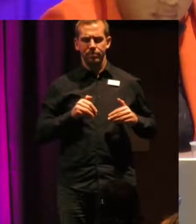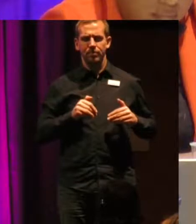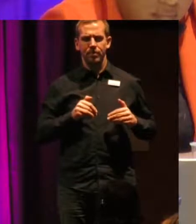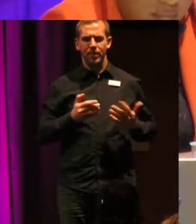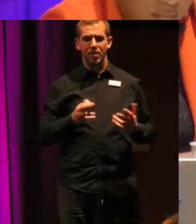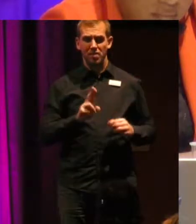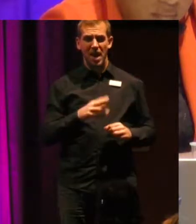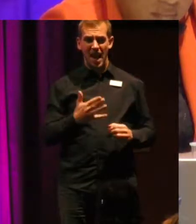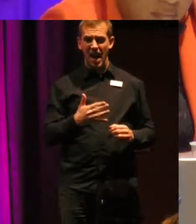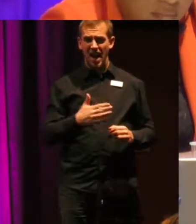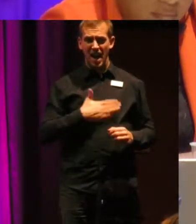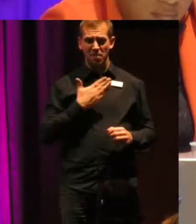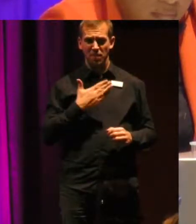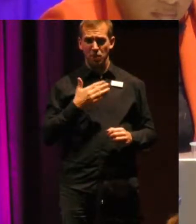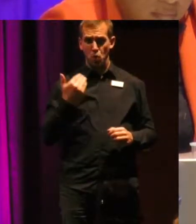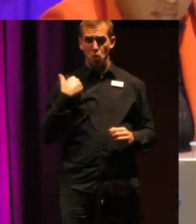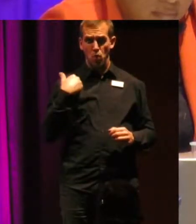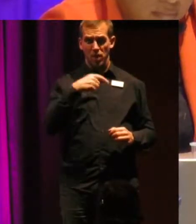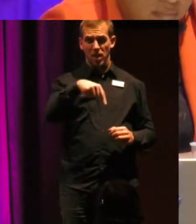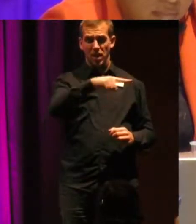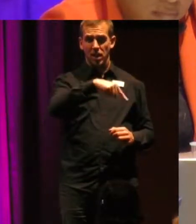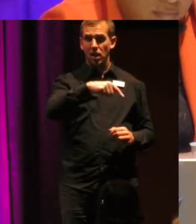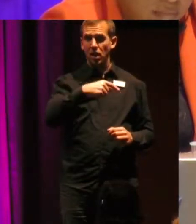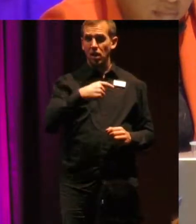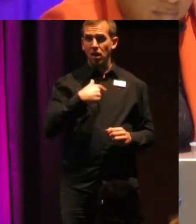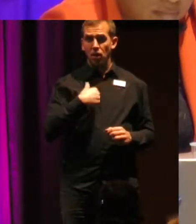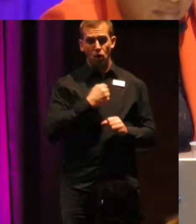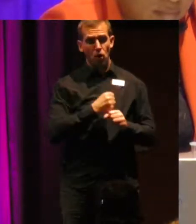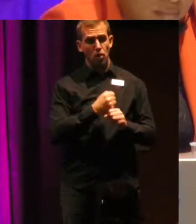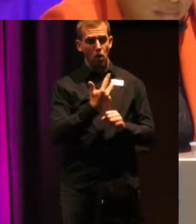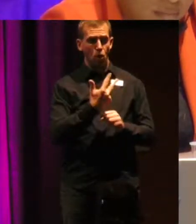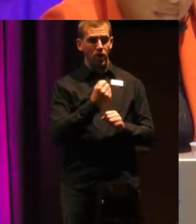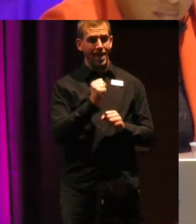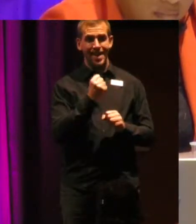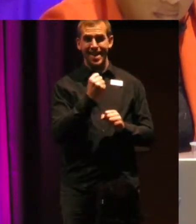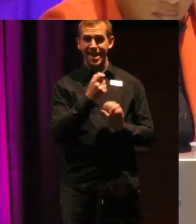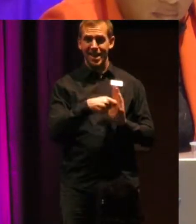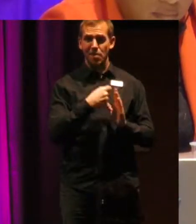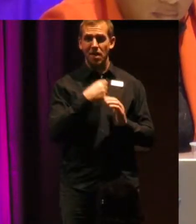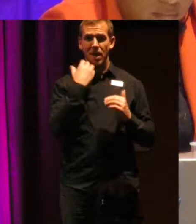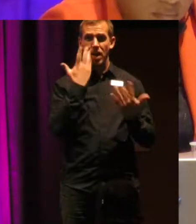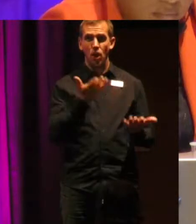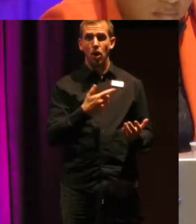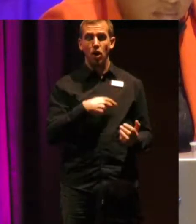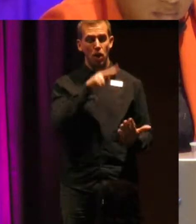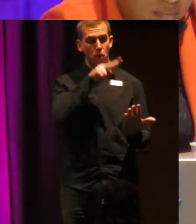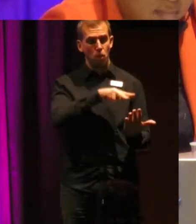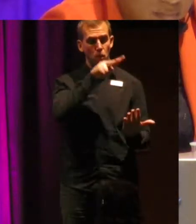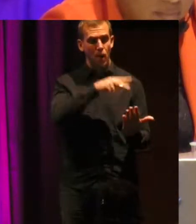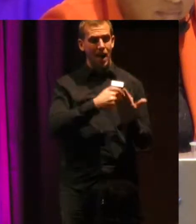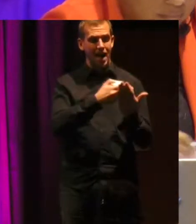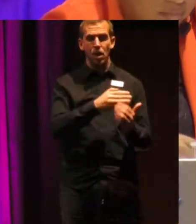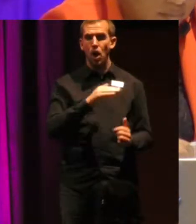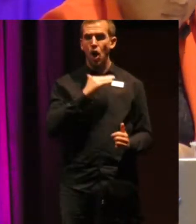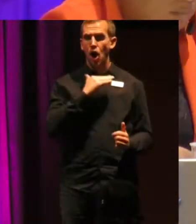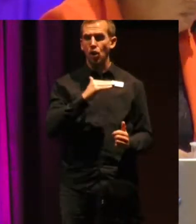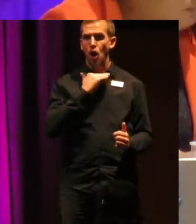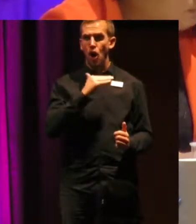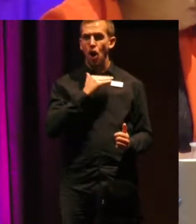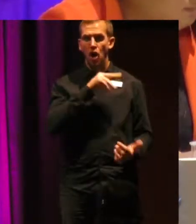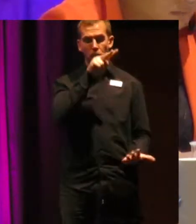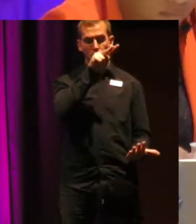it is scary out there. I'm going through 8-9 hours a day I read hate and only hate, and it